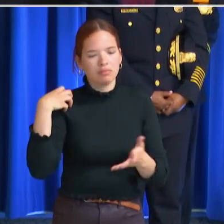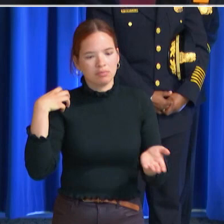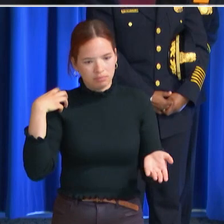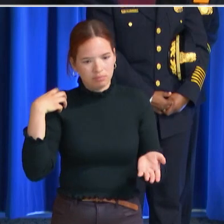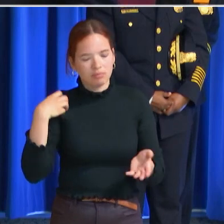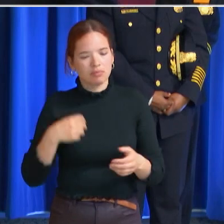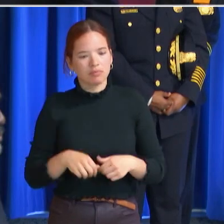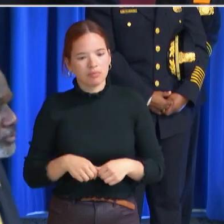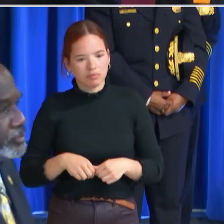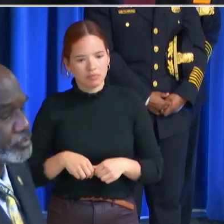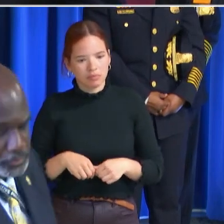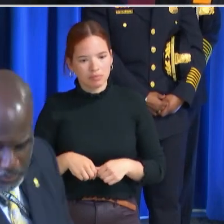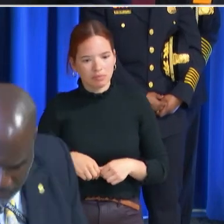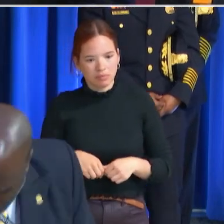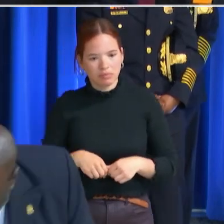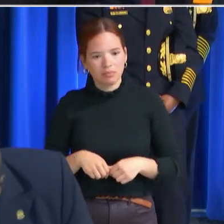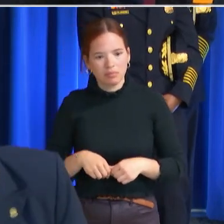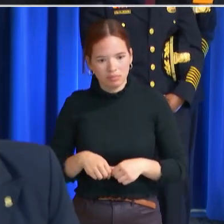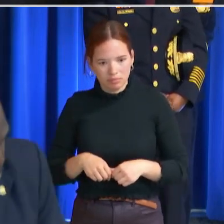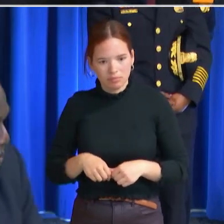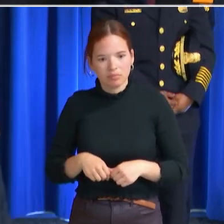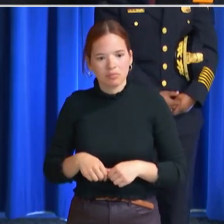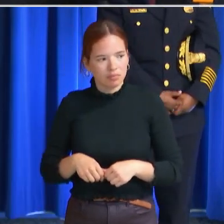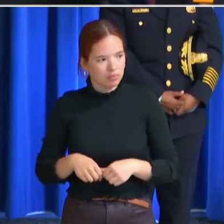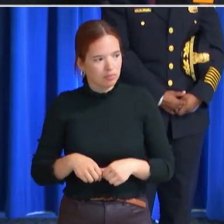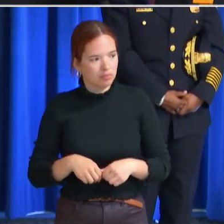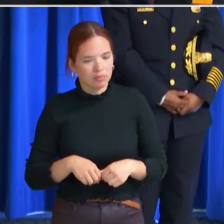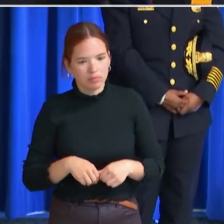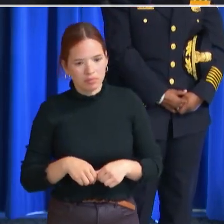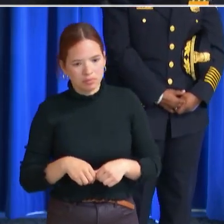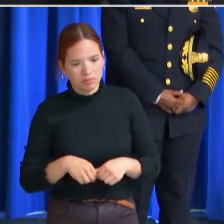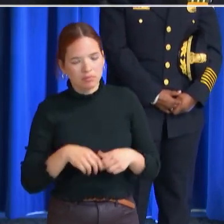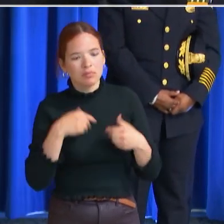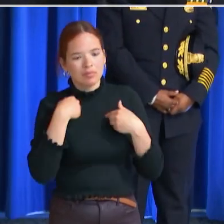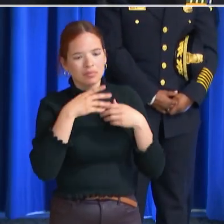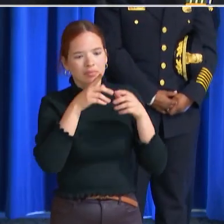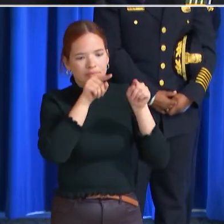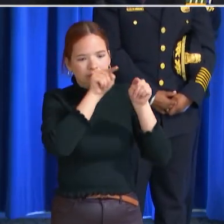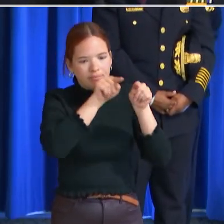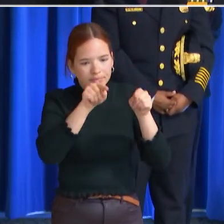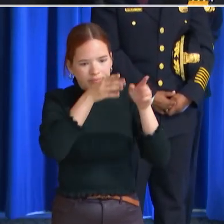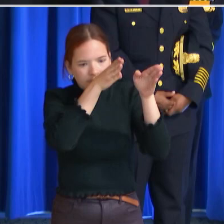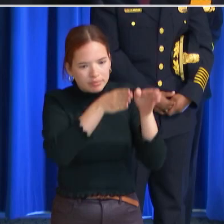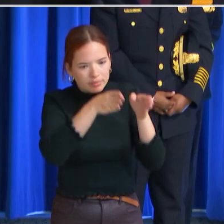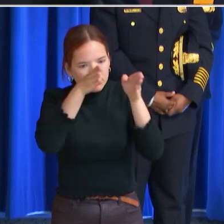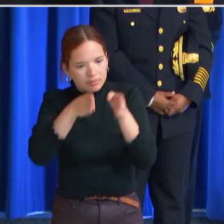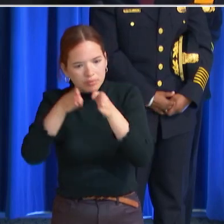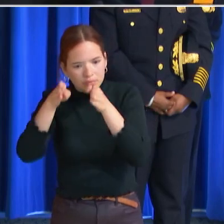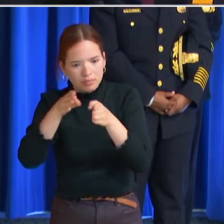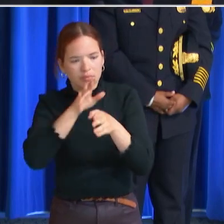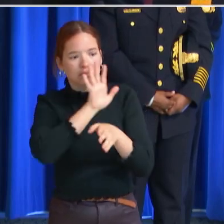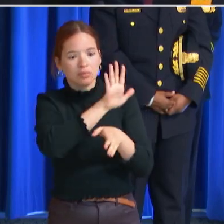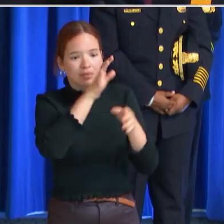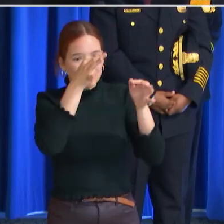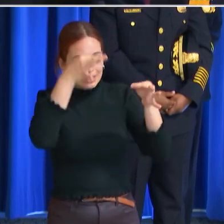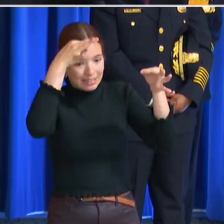they're going to make their individual decisions for their individual reasons. And I respect that. I respect the decisions that